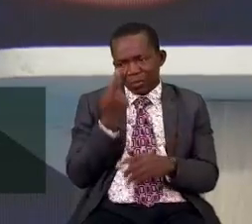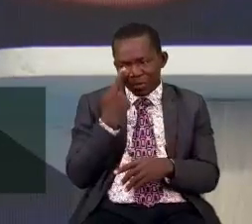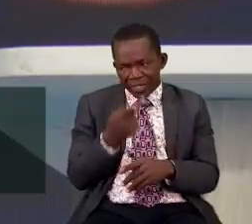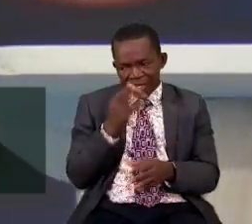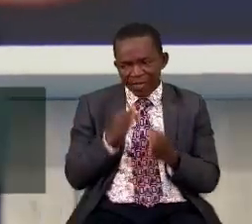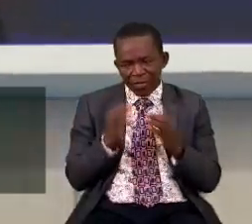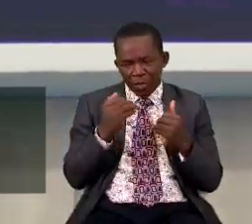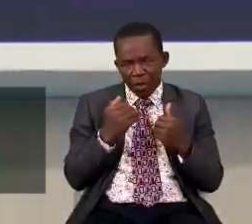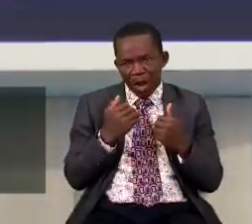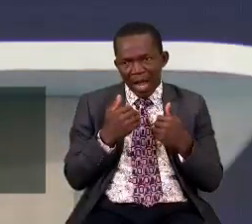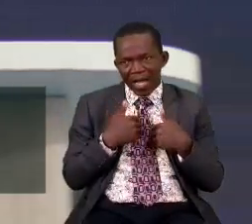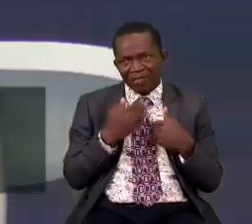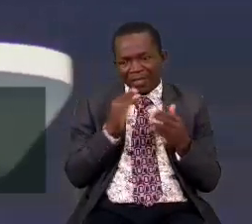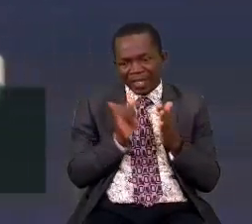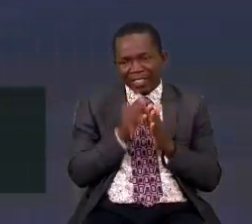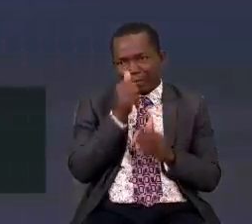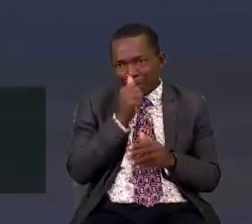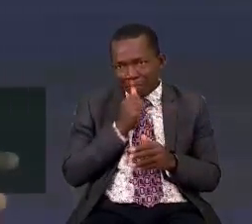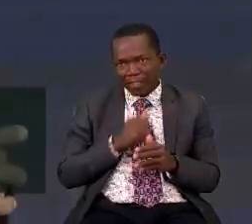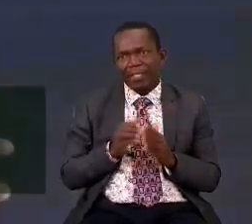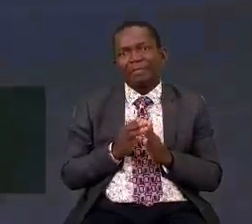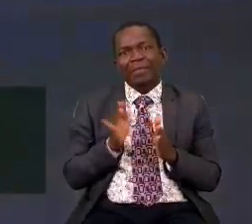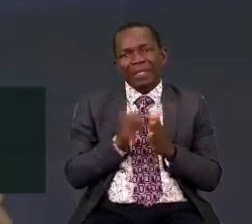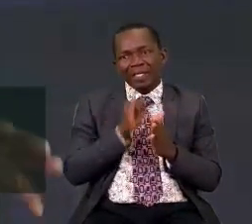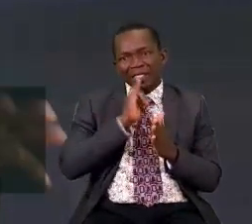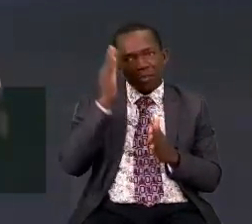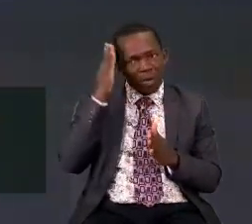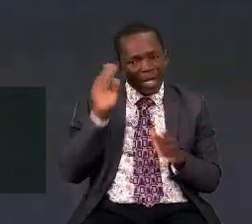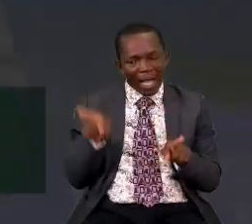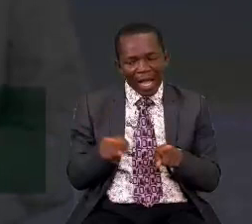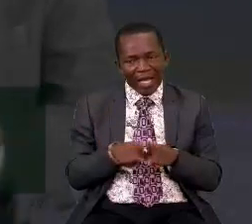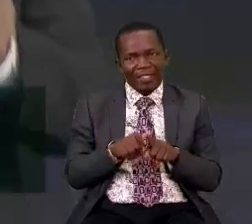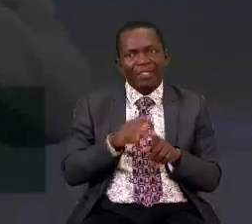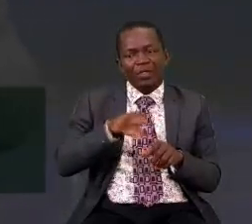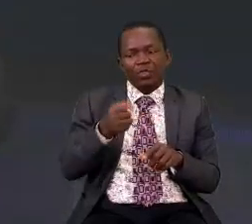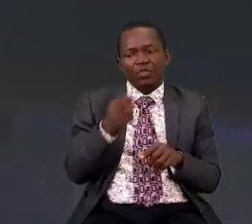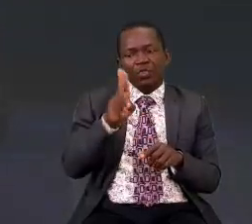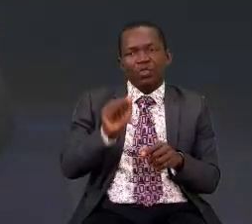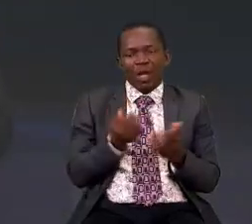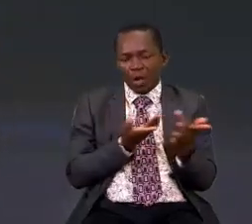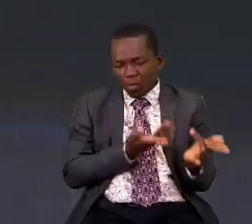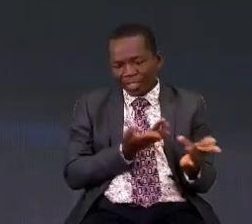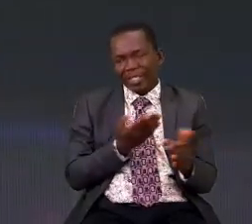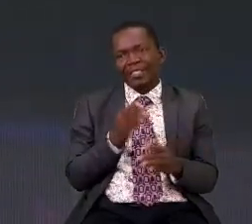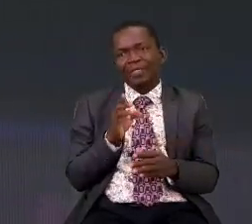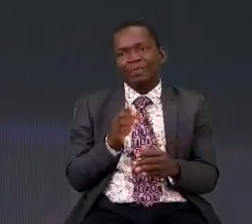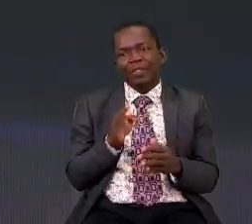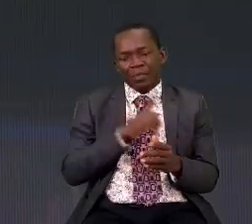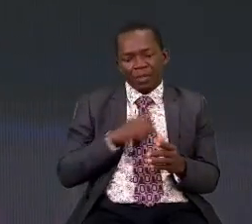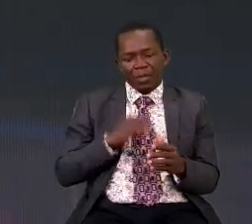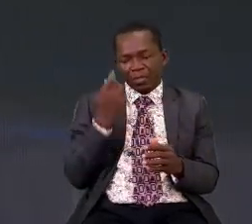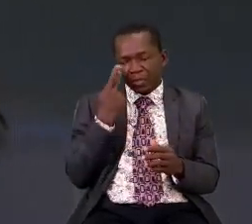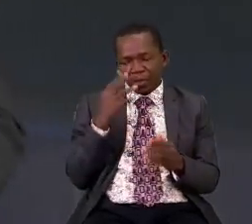the patience of his Minister look at that and Isaiah Chapter 13 Verse 18. it says